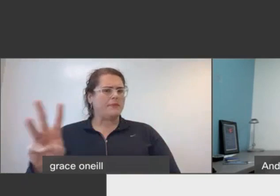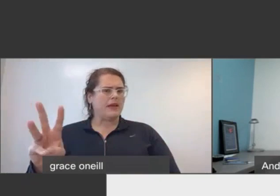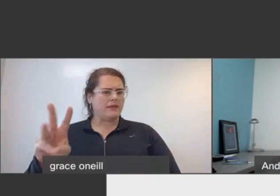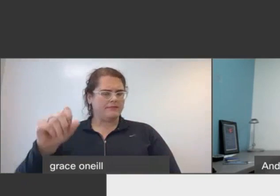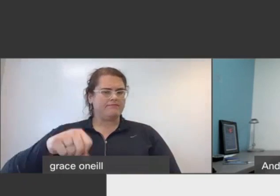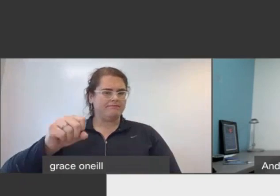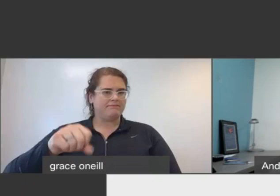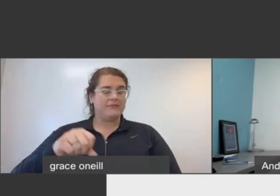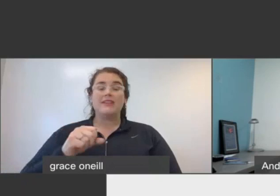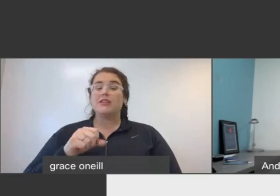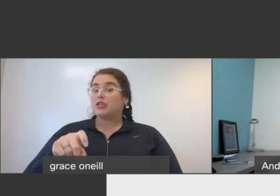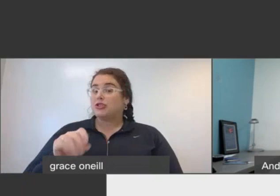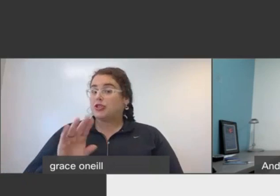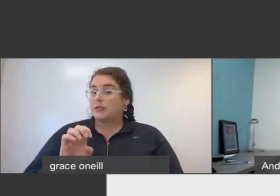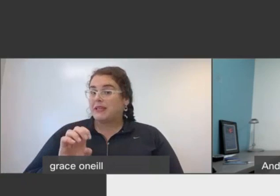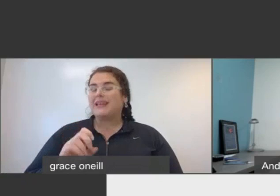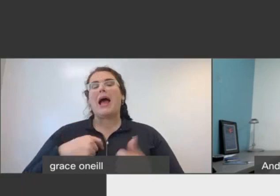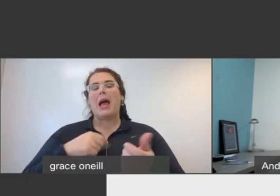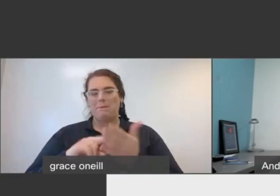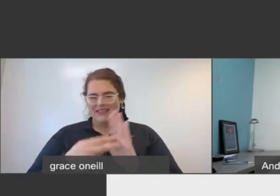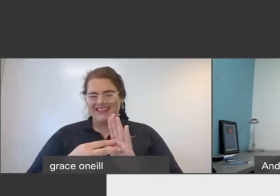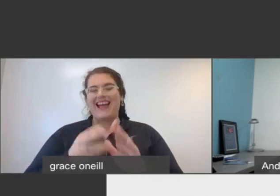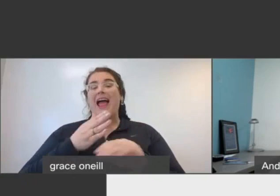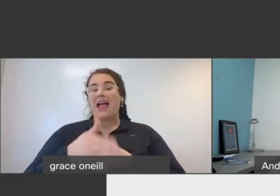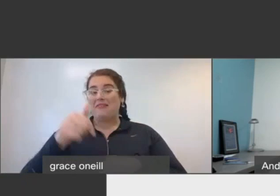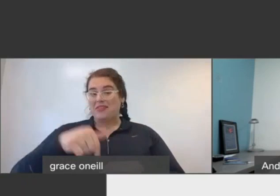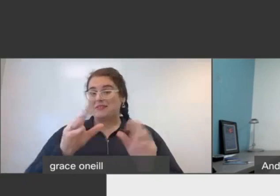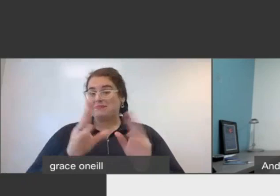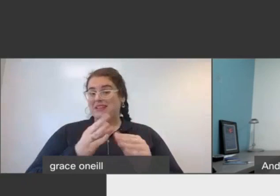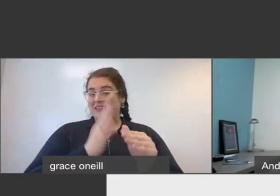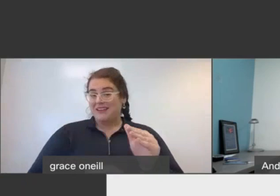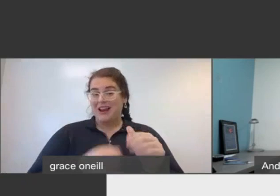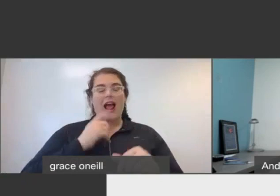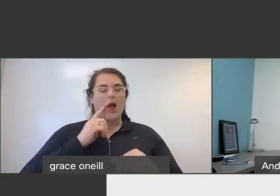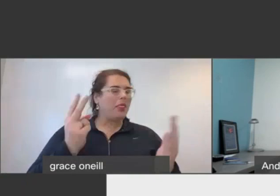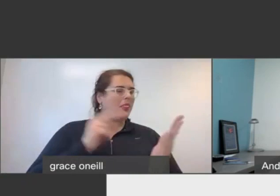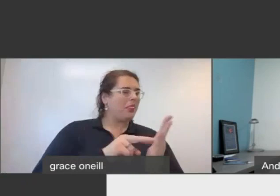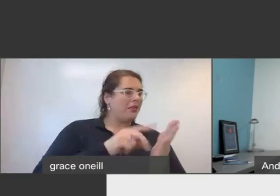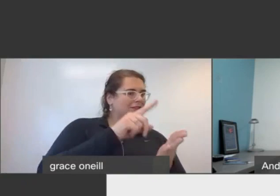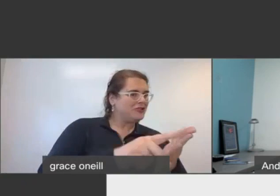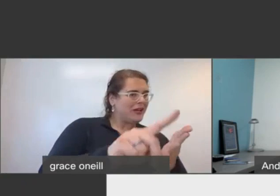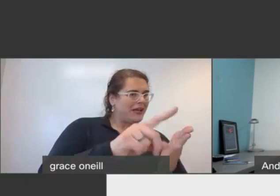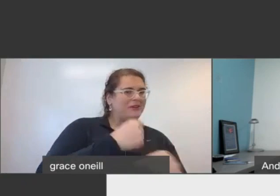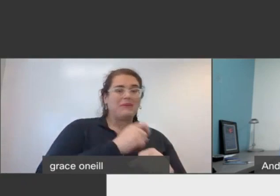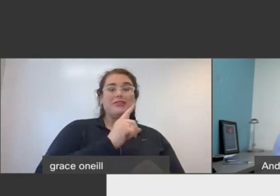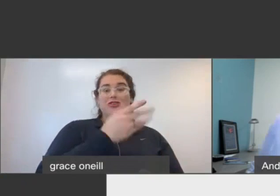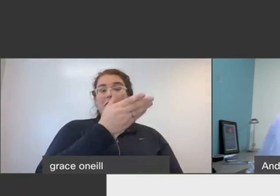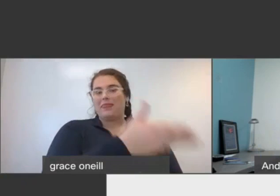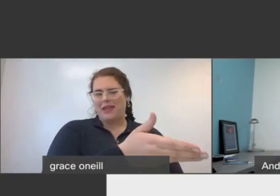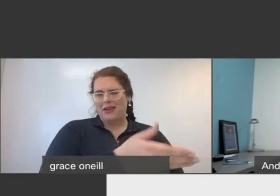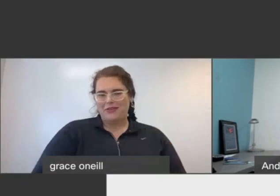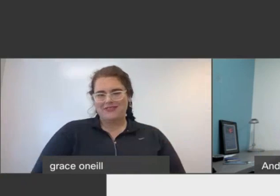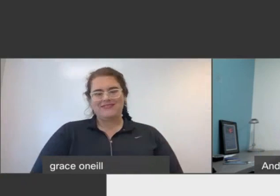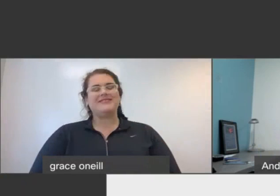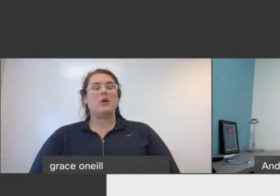And by should be, I mean after this meeting, I'll be checking, and then I will make sure that they're there. So, but by